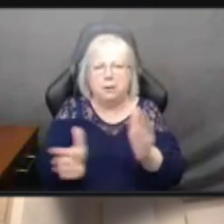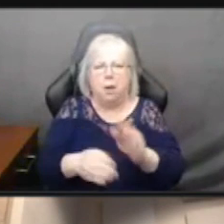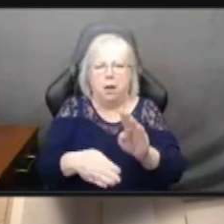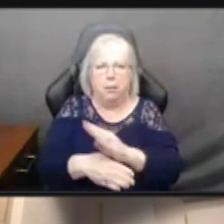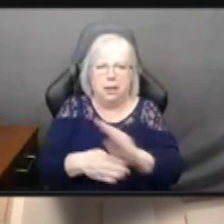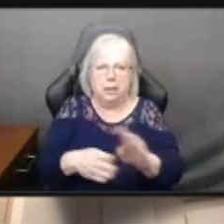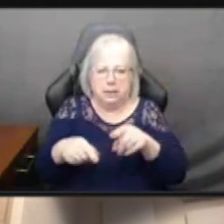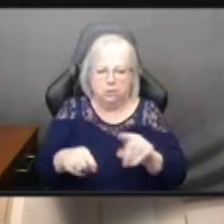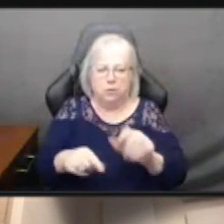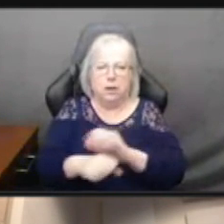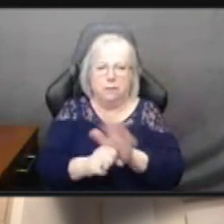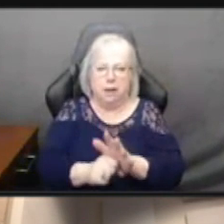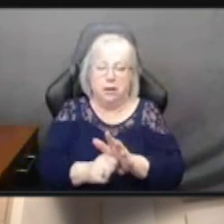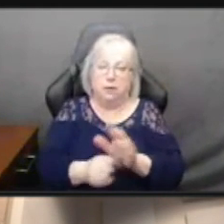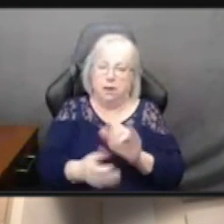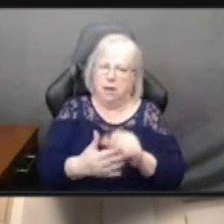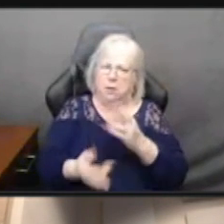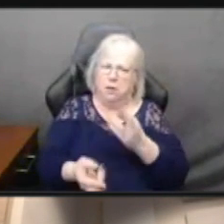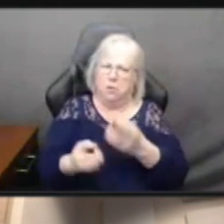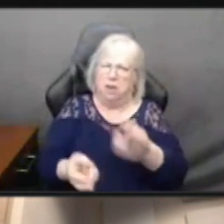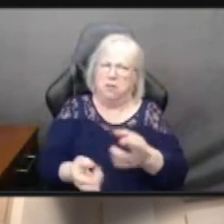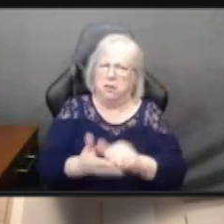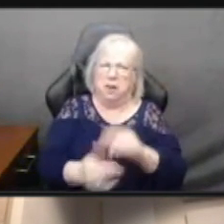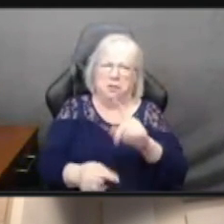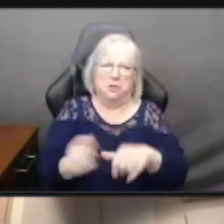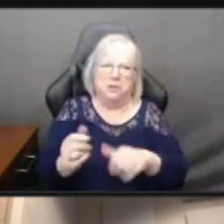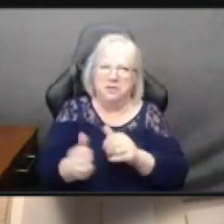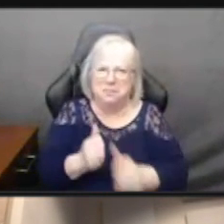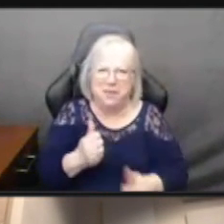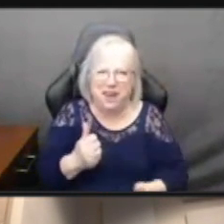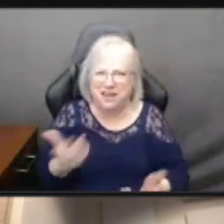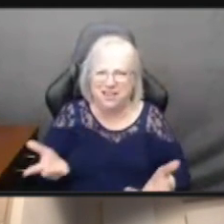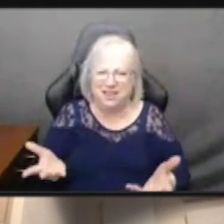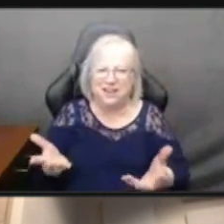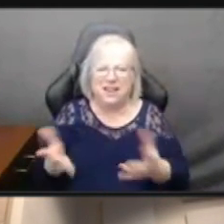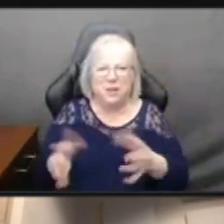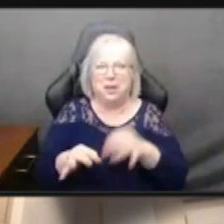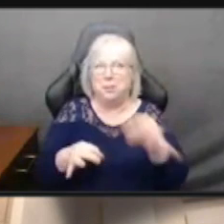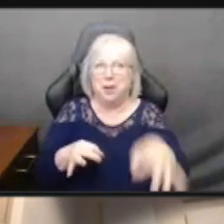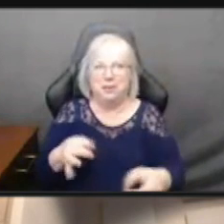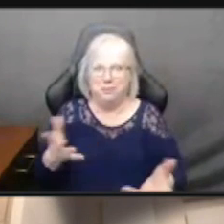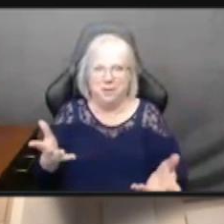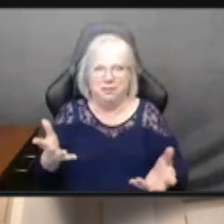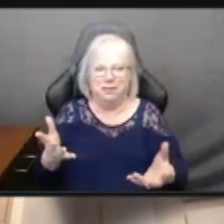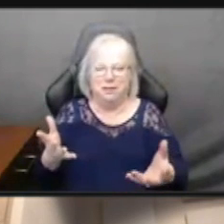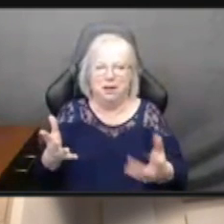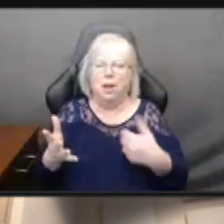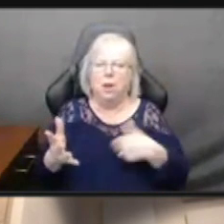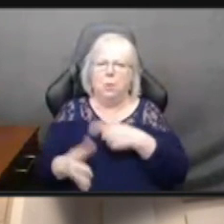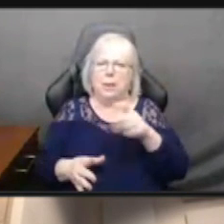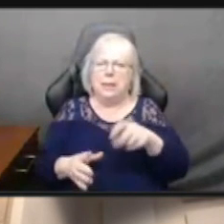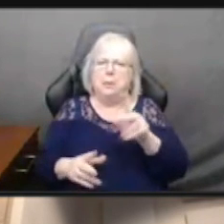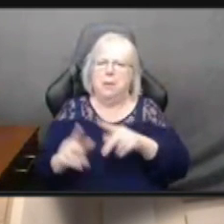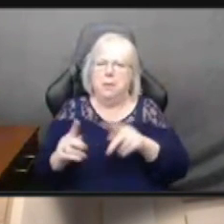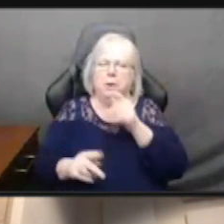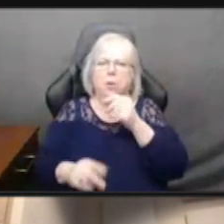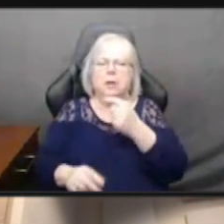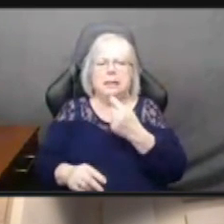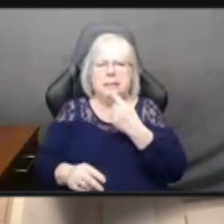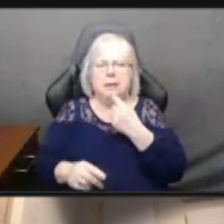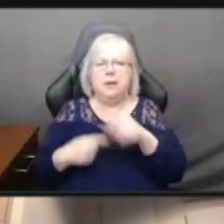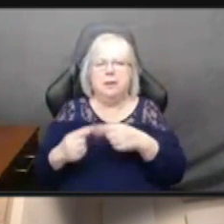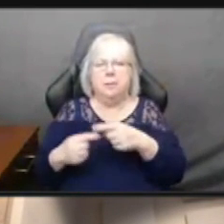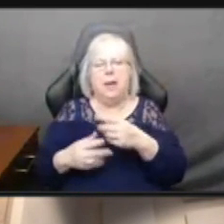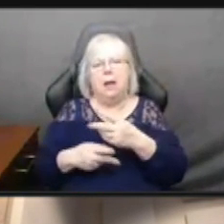And it was a resolution that could not even pass, that was postponed. We need people who are serious about caring